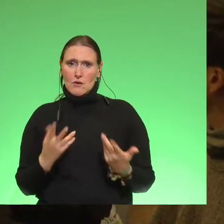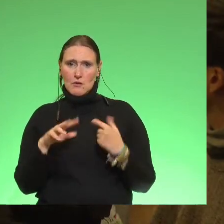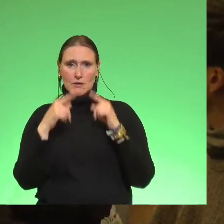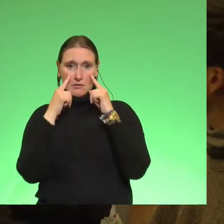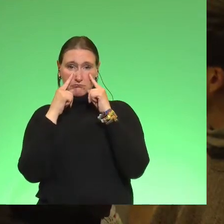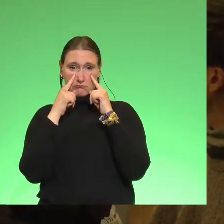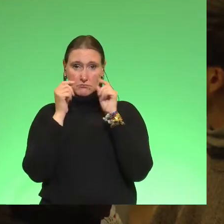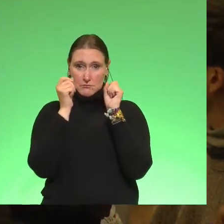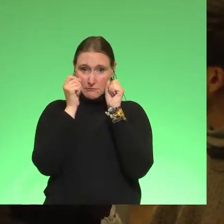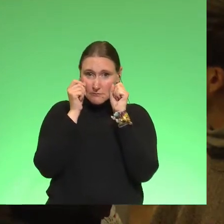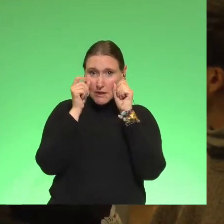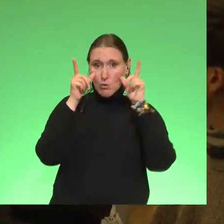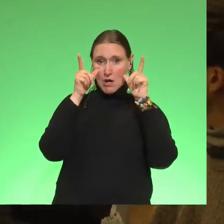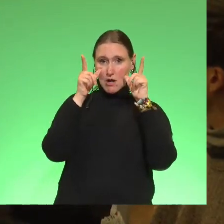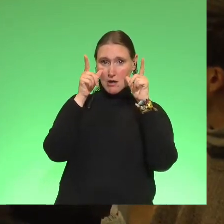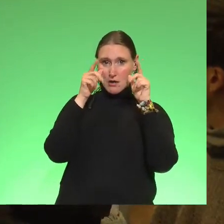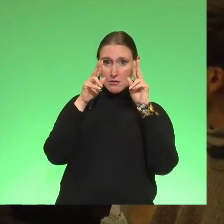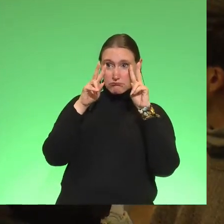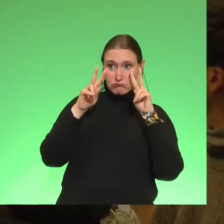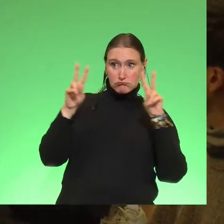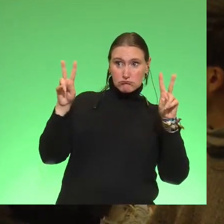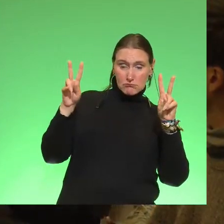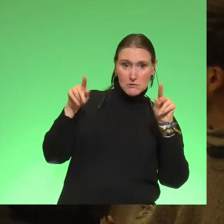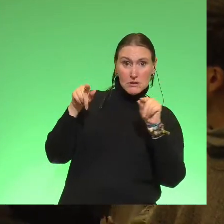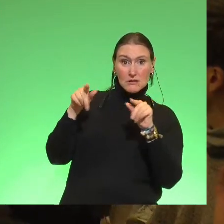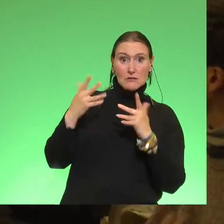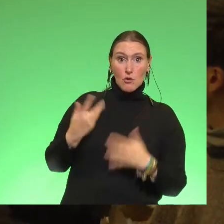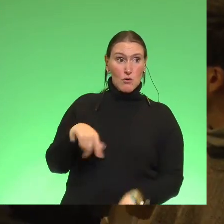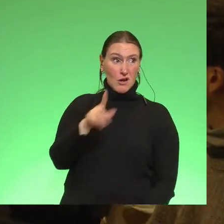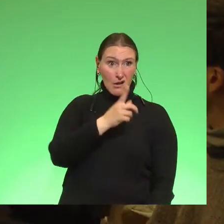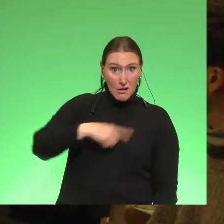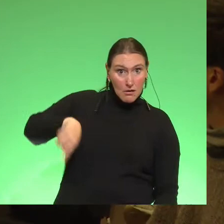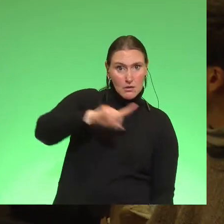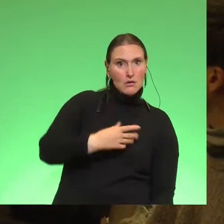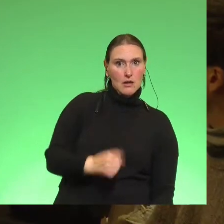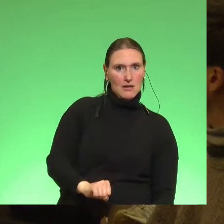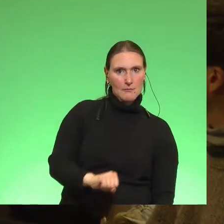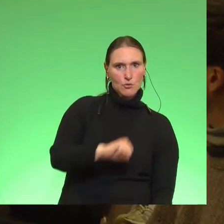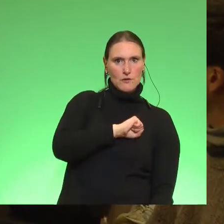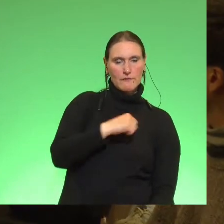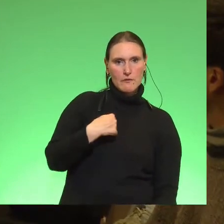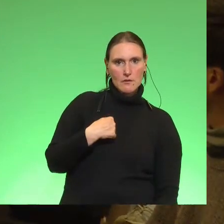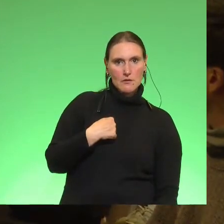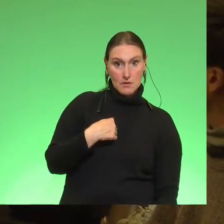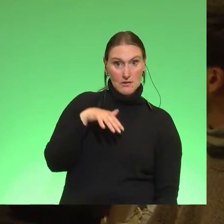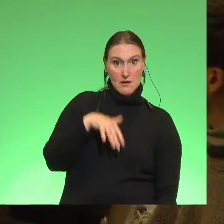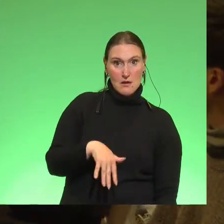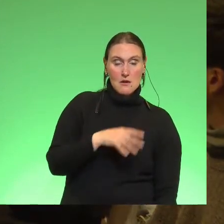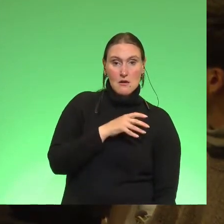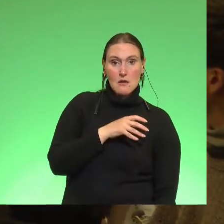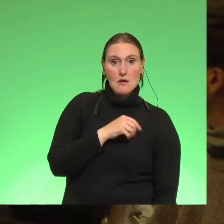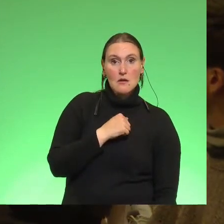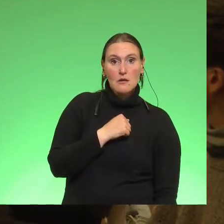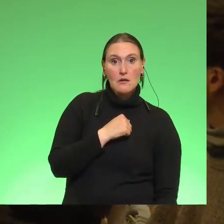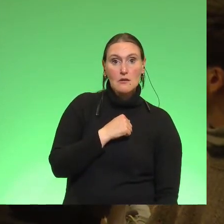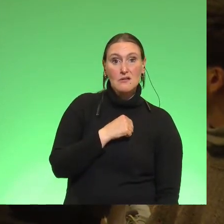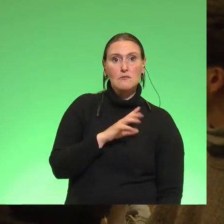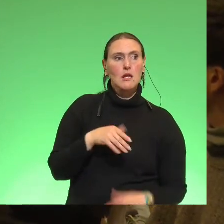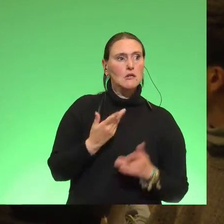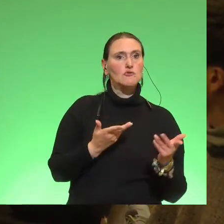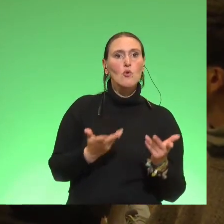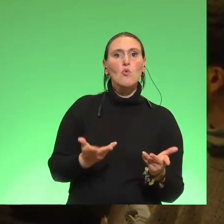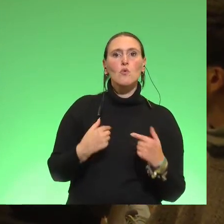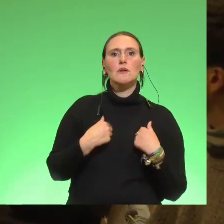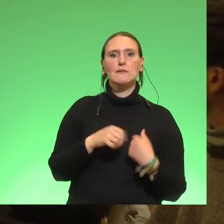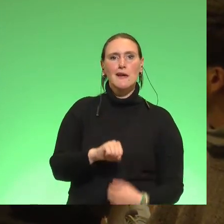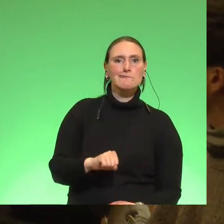fact that we are goddamn privileged, all of us here, but that we can use that privilege and that